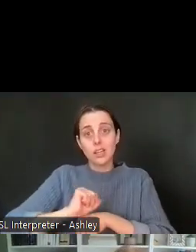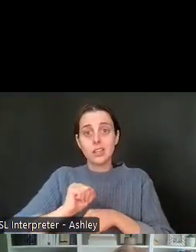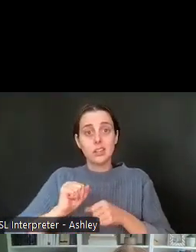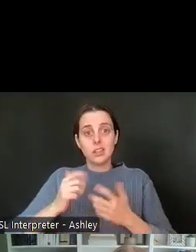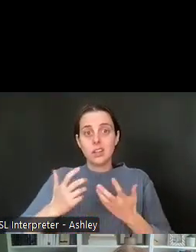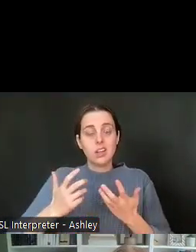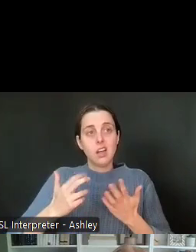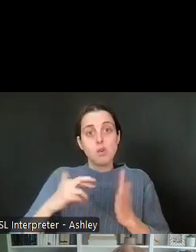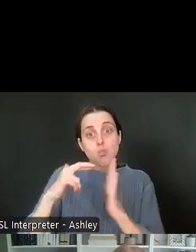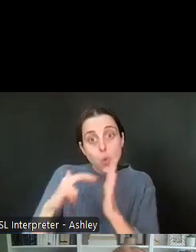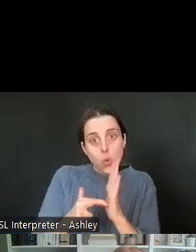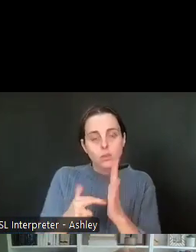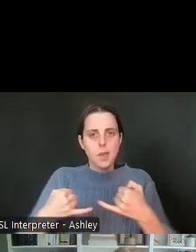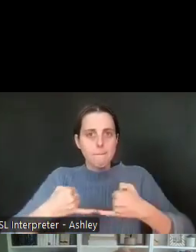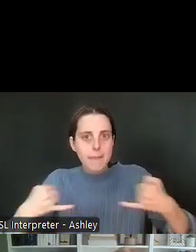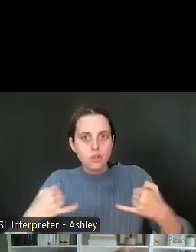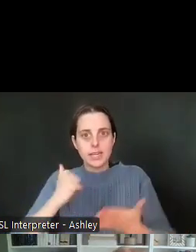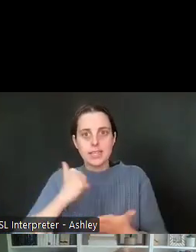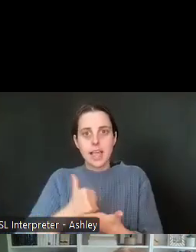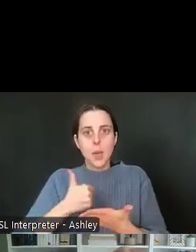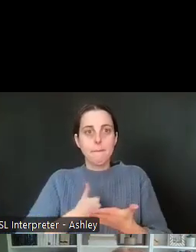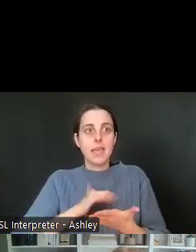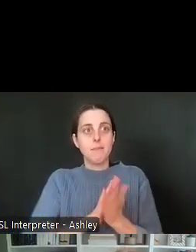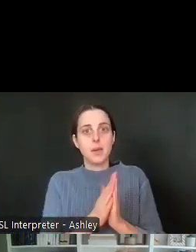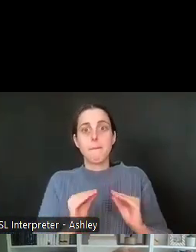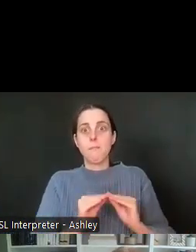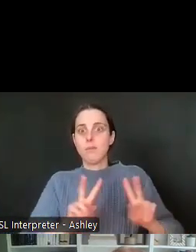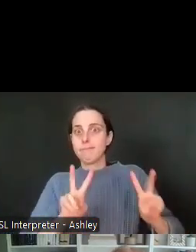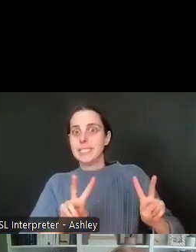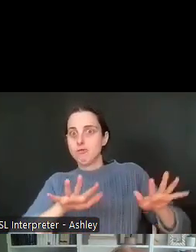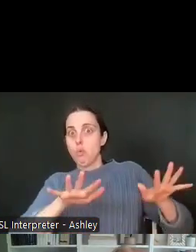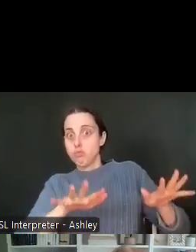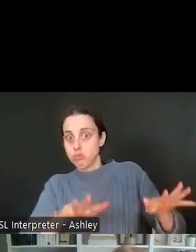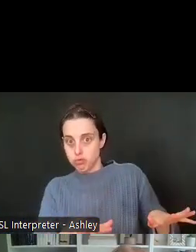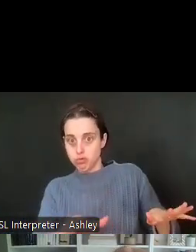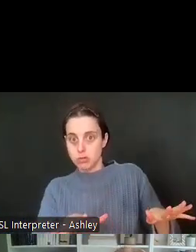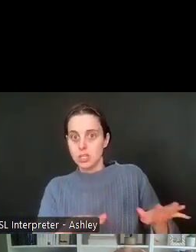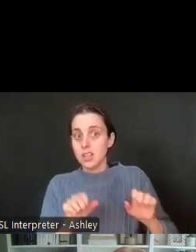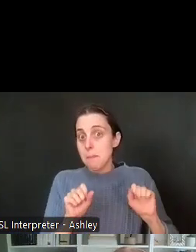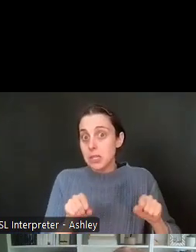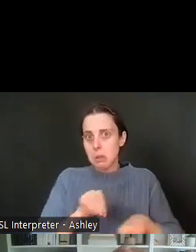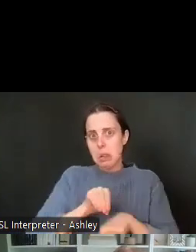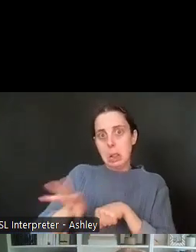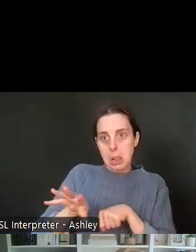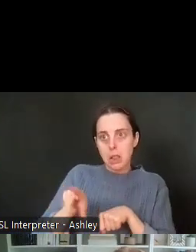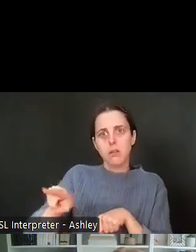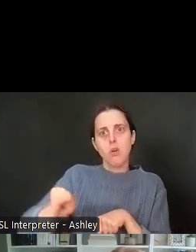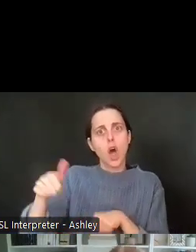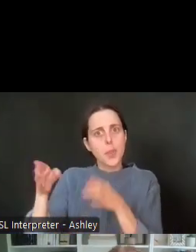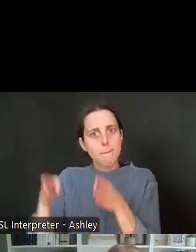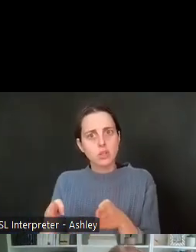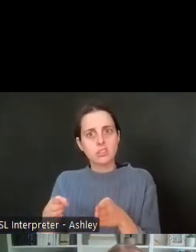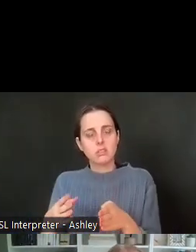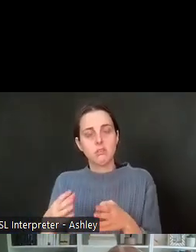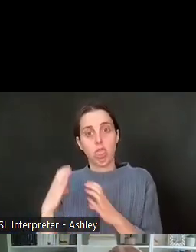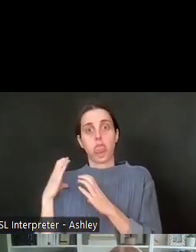my work-life harmony, I may not even know that I'm actually making yours worse. So we have to